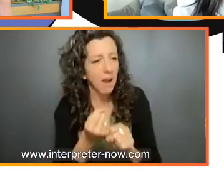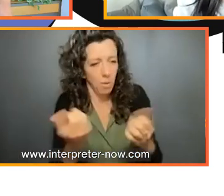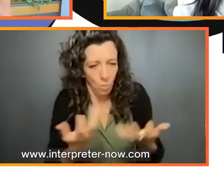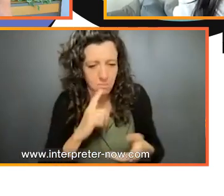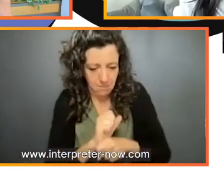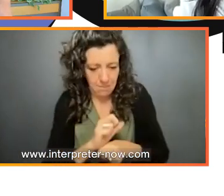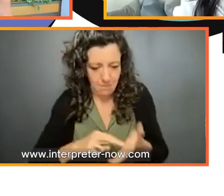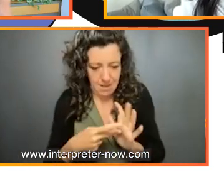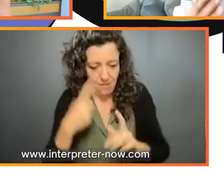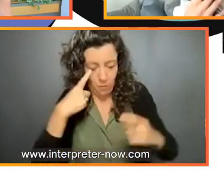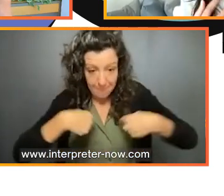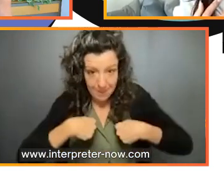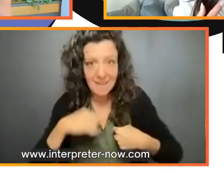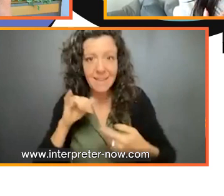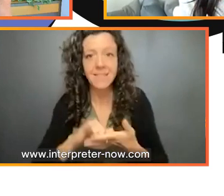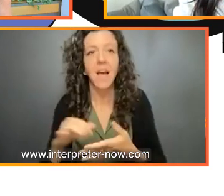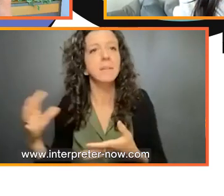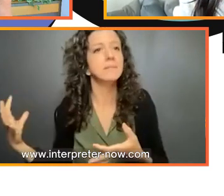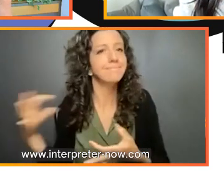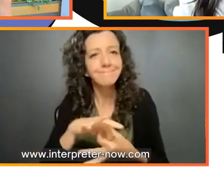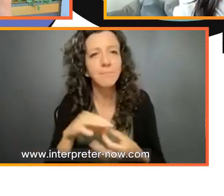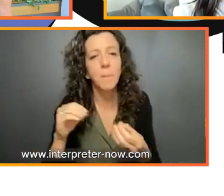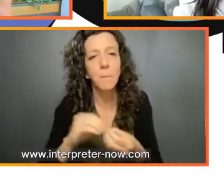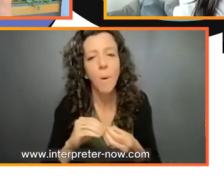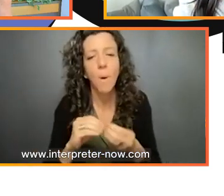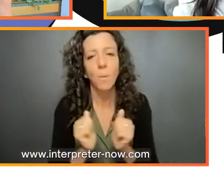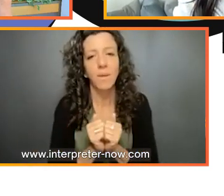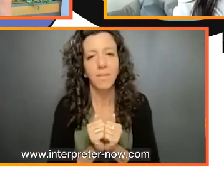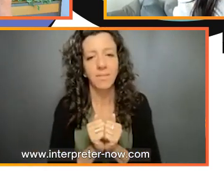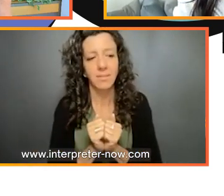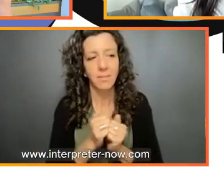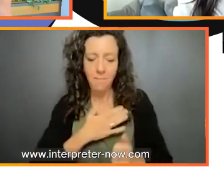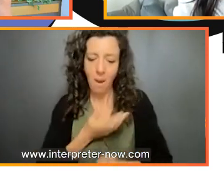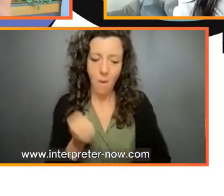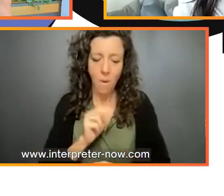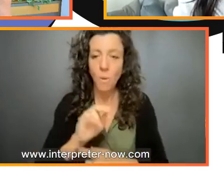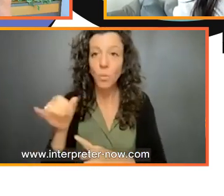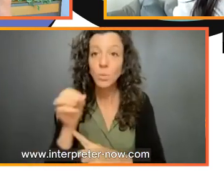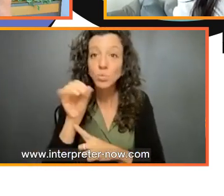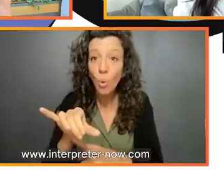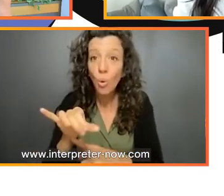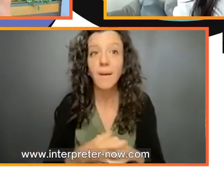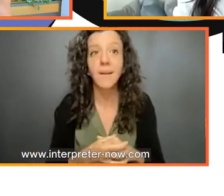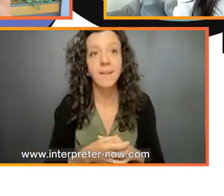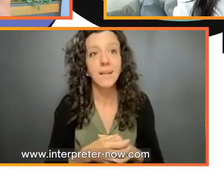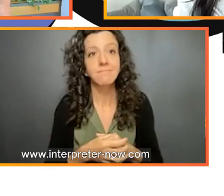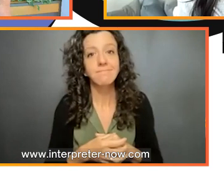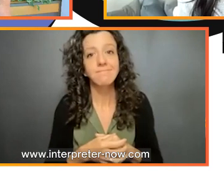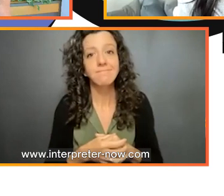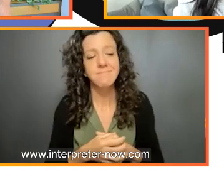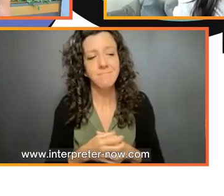to be successful and create new definitions of success for myself that are deeply rooted